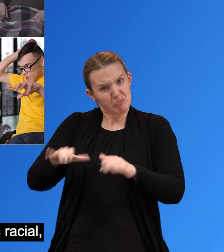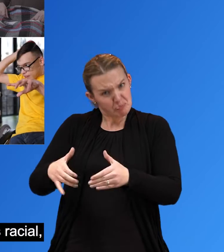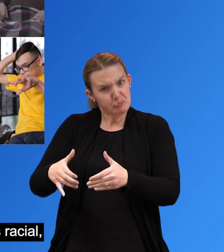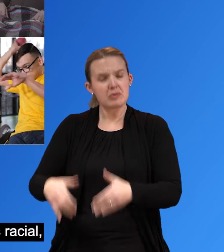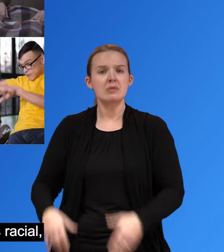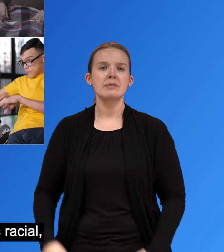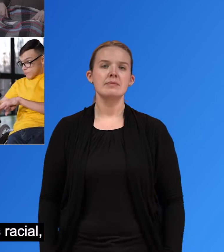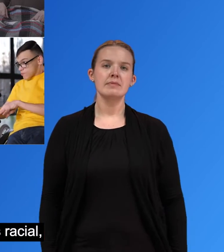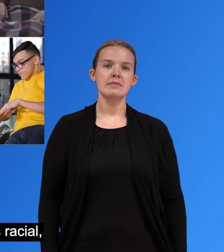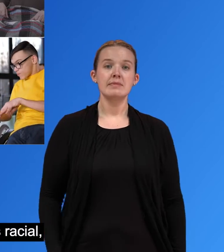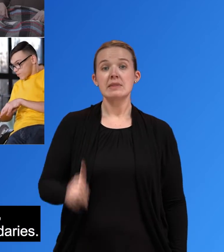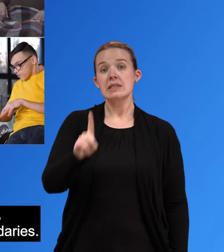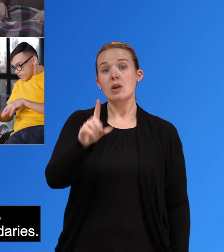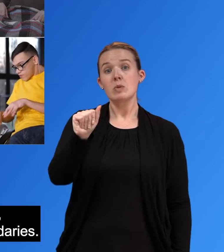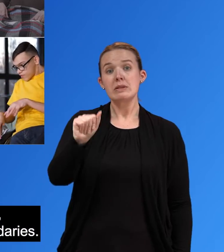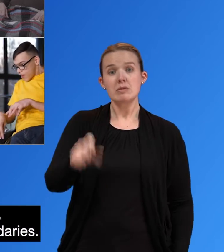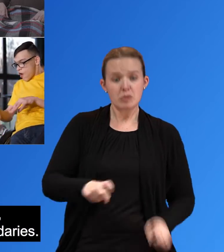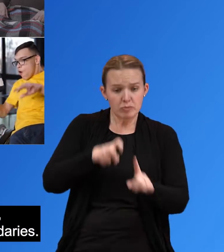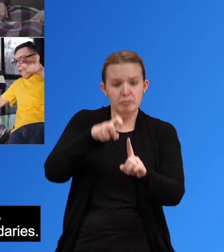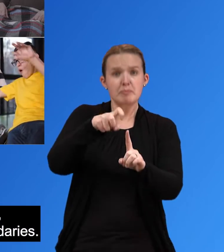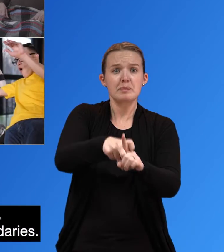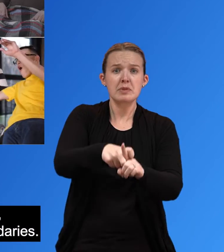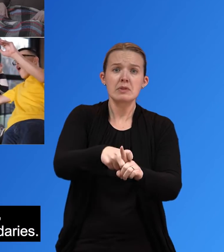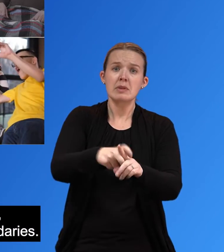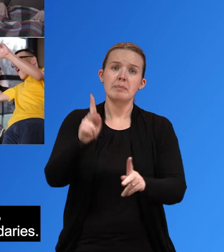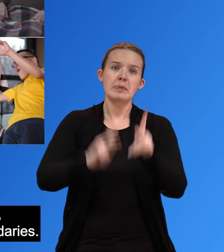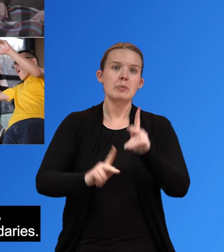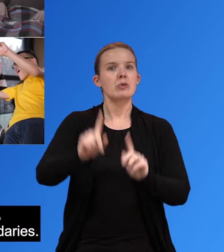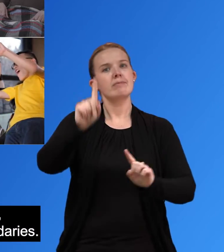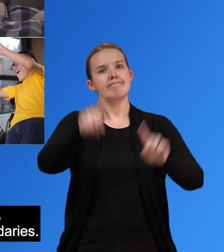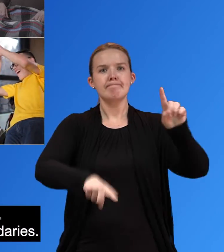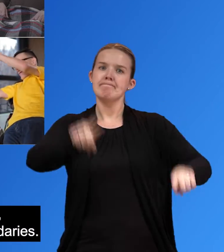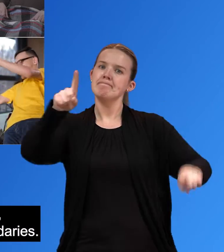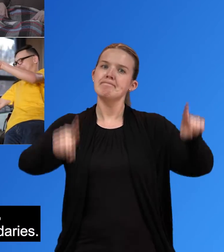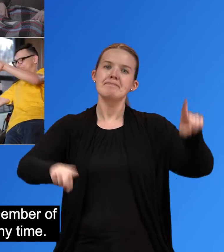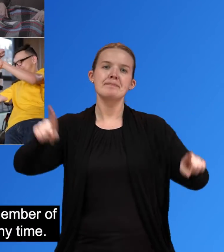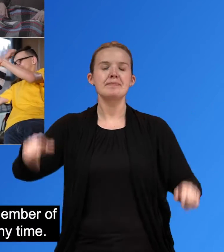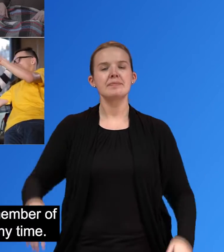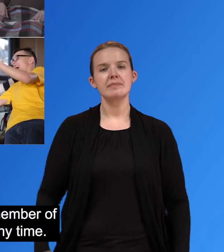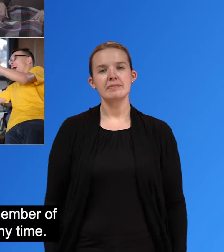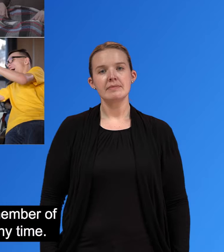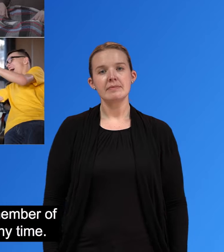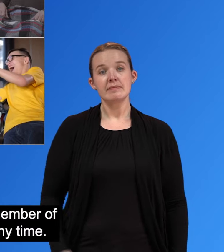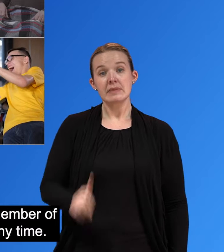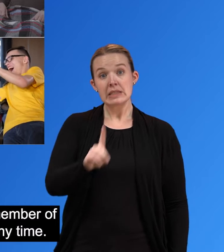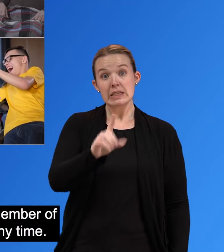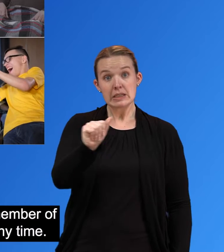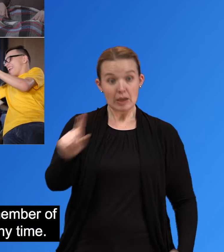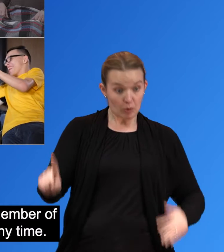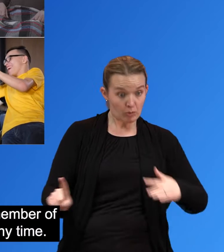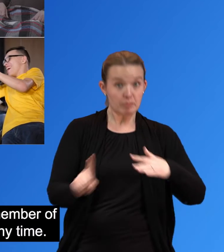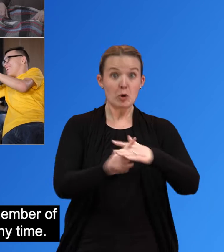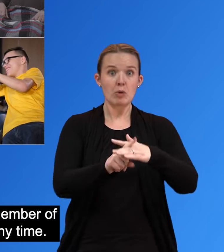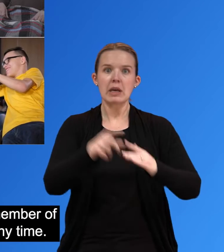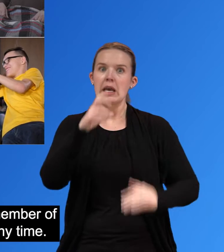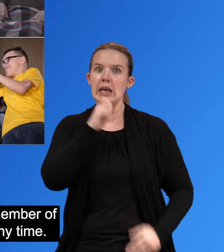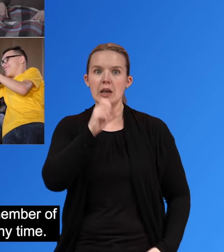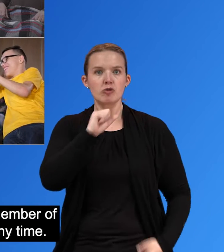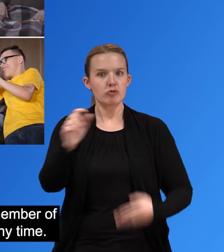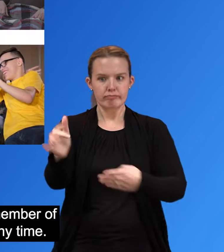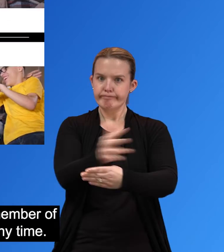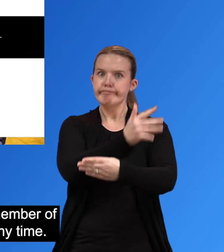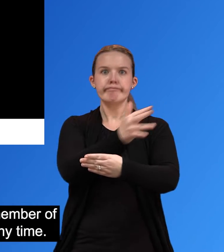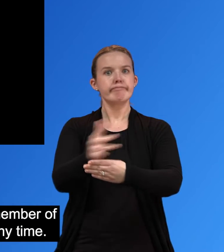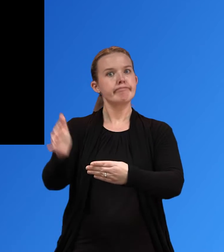This group cuts across racial, ethnic, religious, gender, and age boundaries. Anyone can become a member of this minority group at any